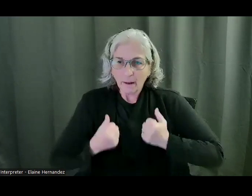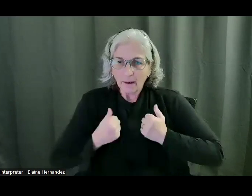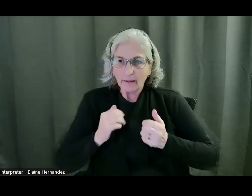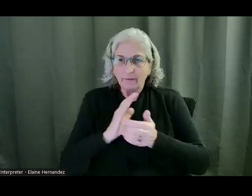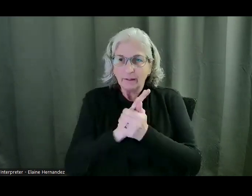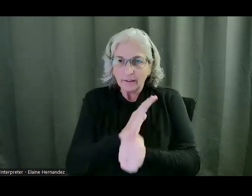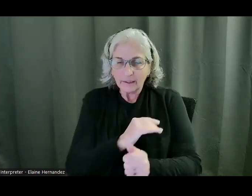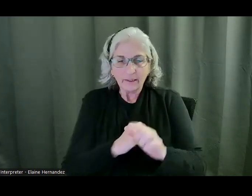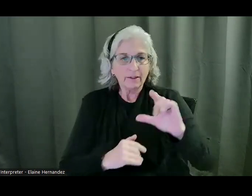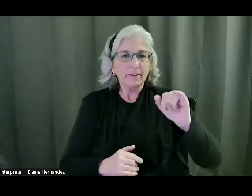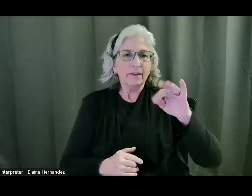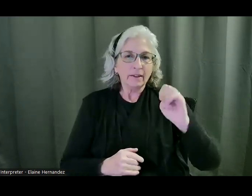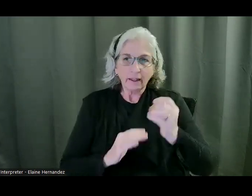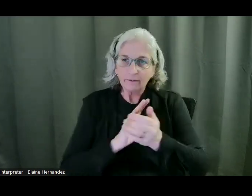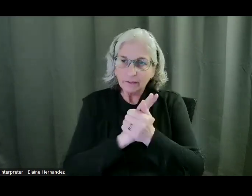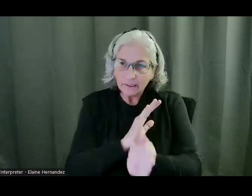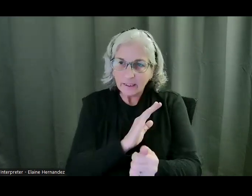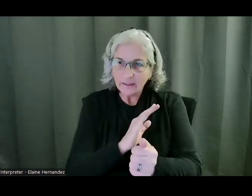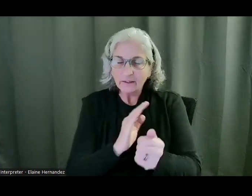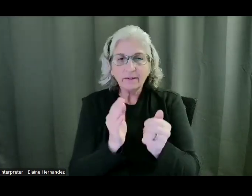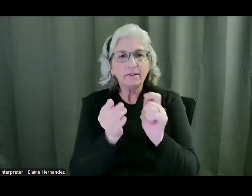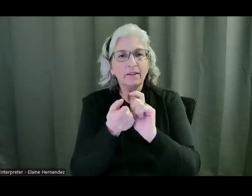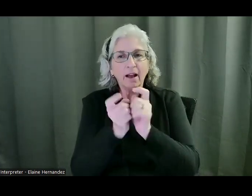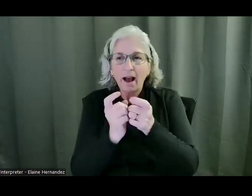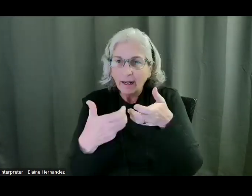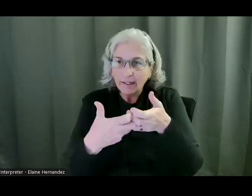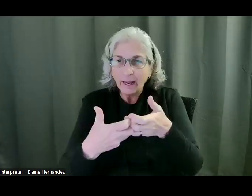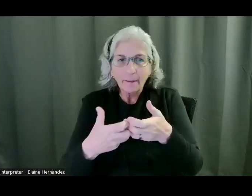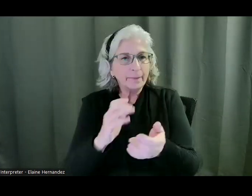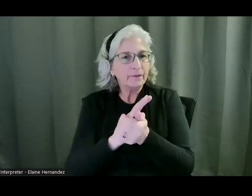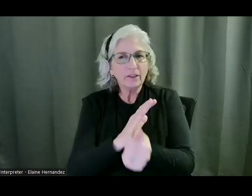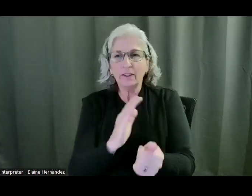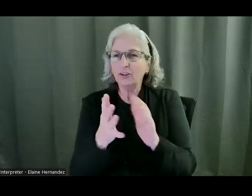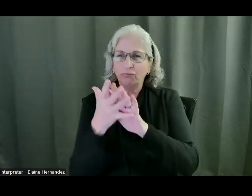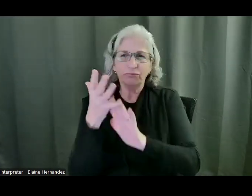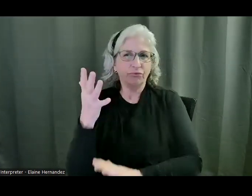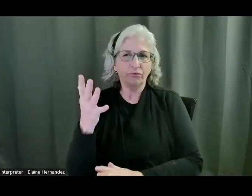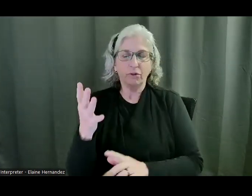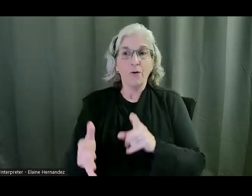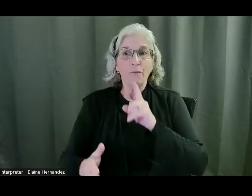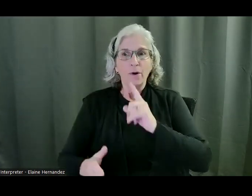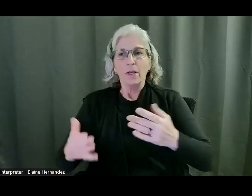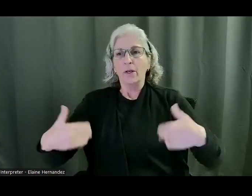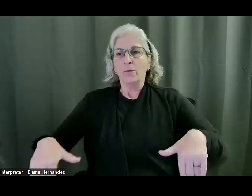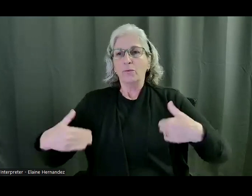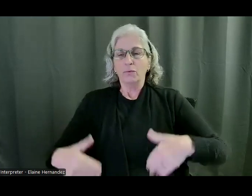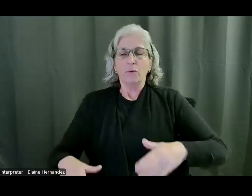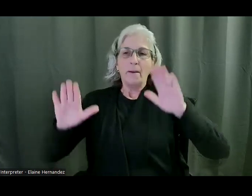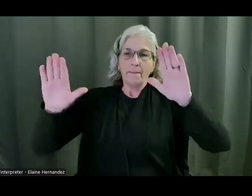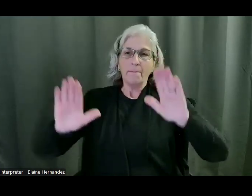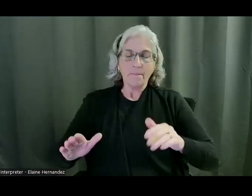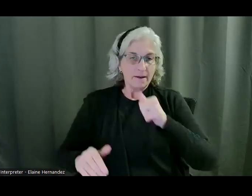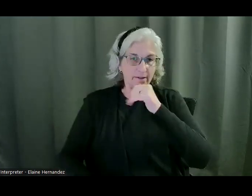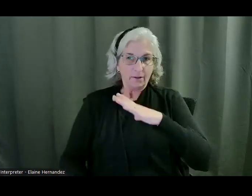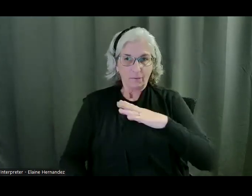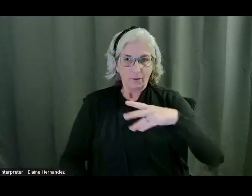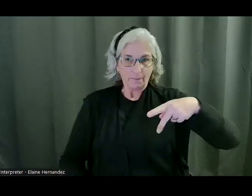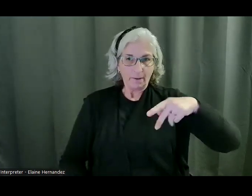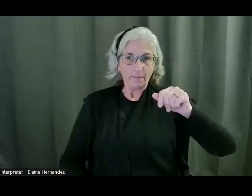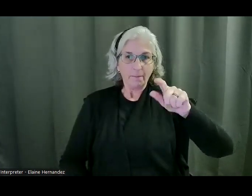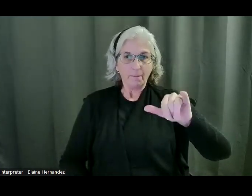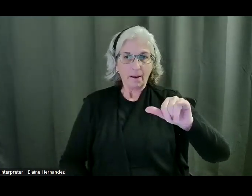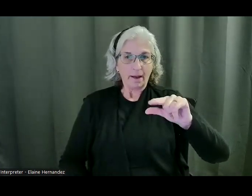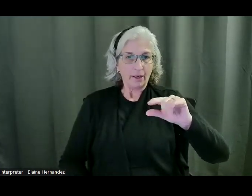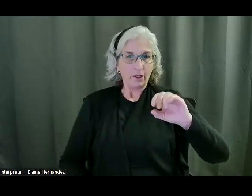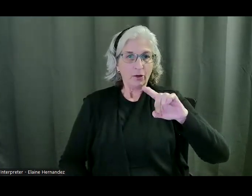skills, adaptive skills, the full range of that. Real dynamic woman, Patty Goodall. So thanks to her for the creation of the